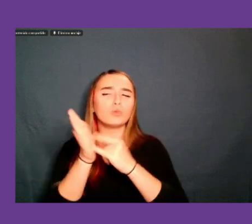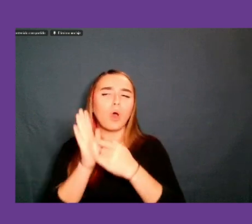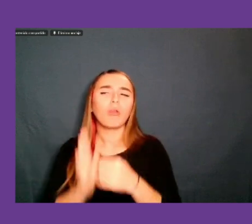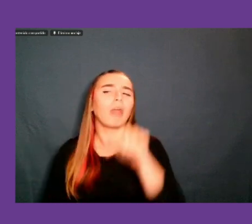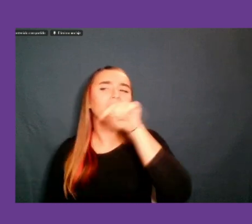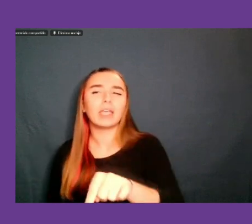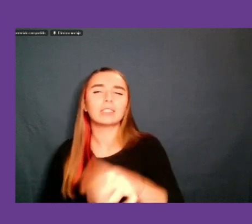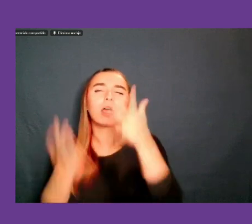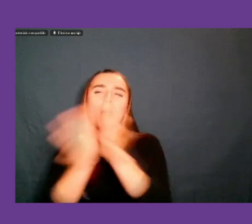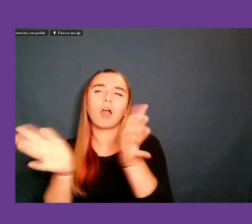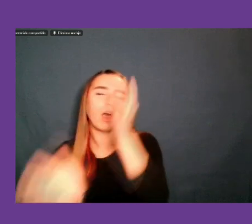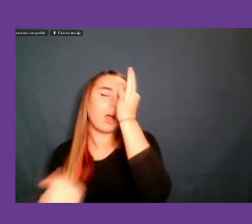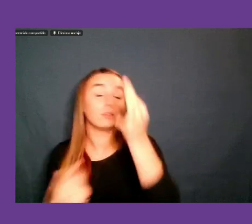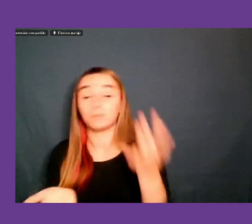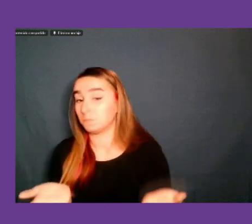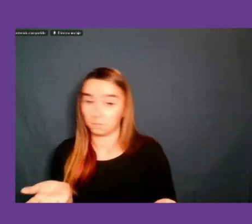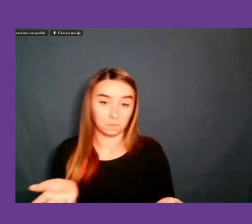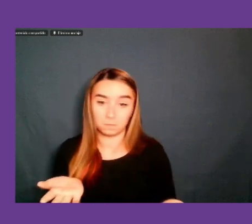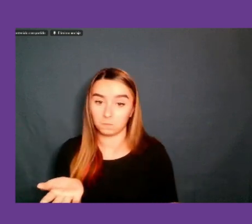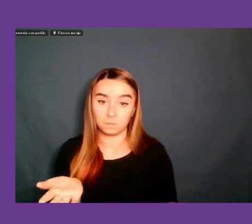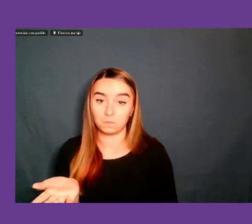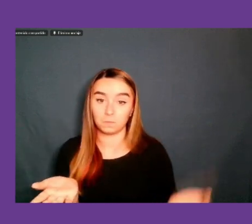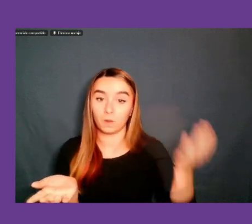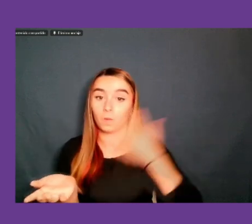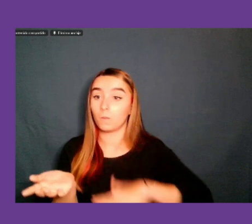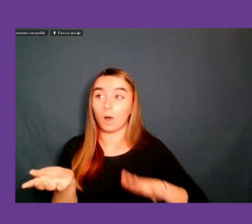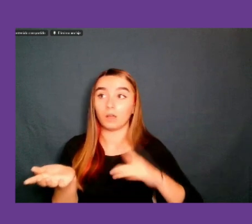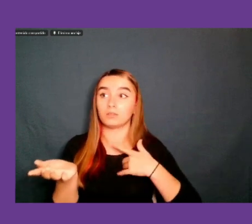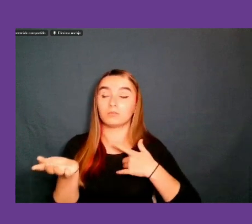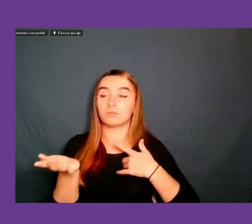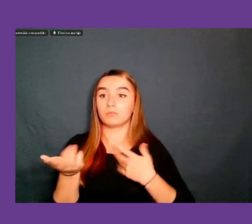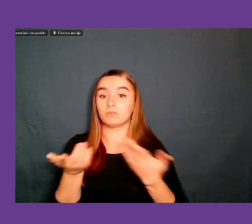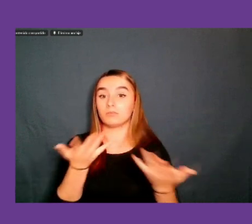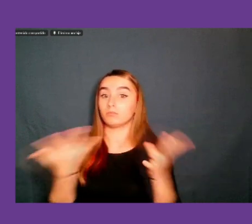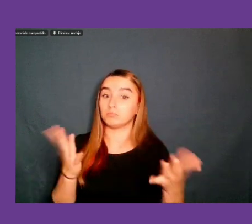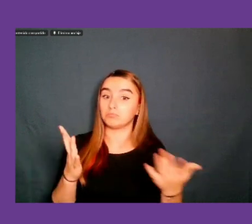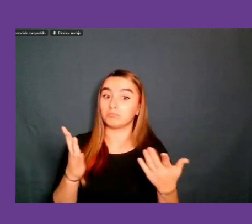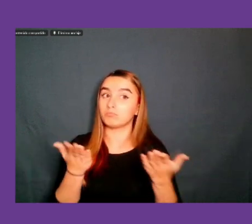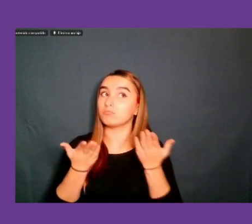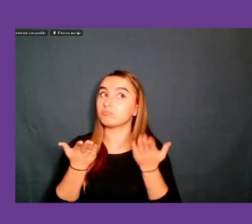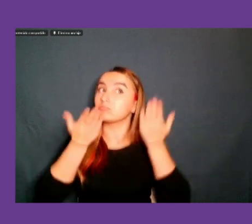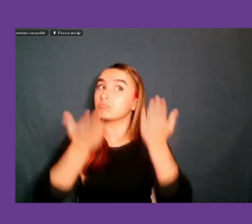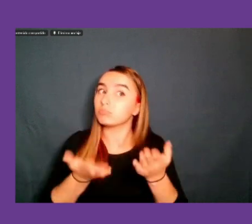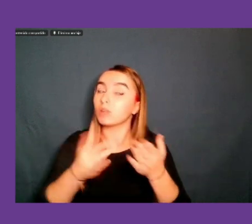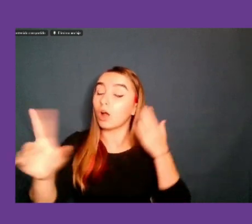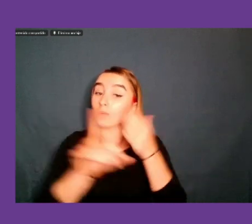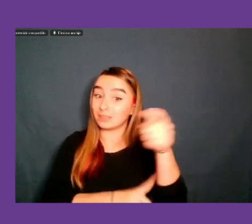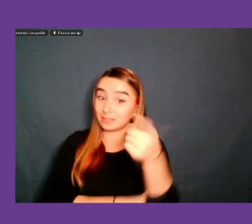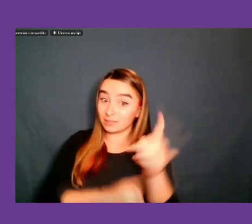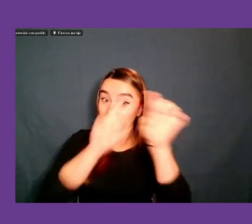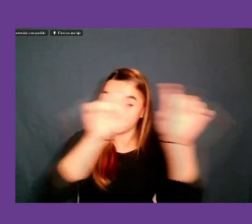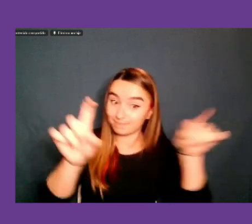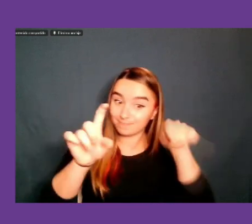give, or we are trying to shape the technical standard that will lead to a company or service provider to provide